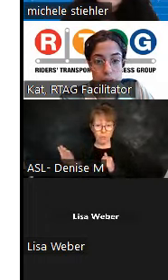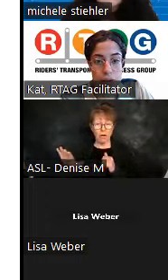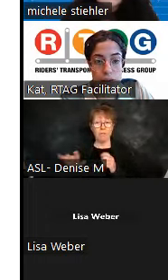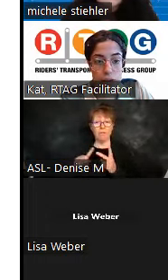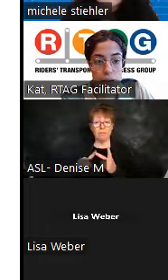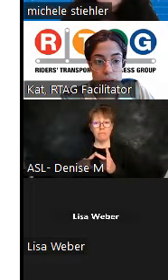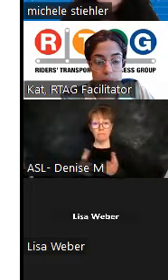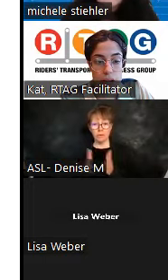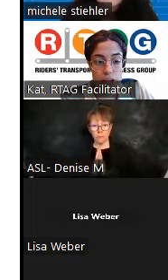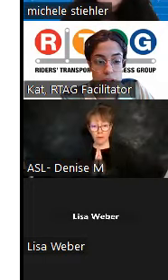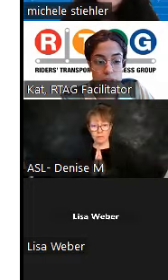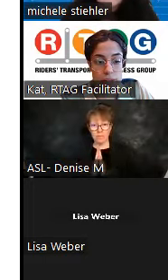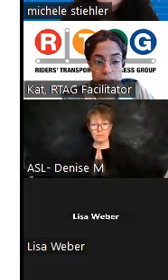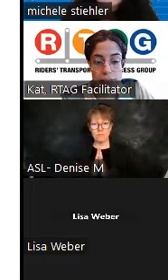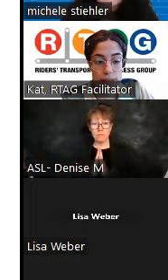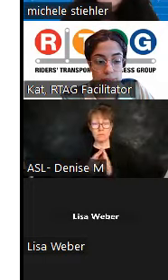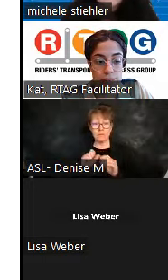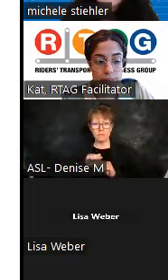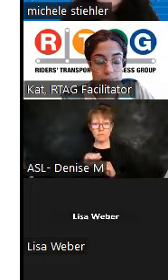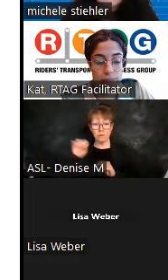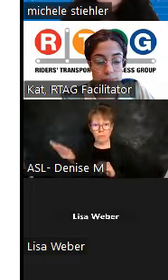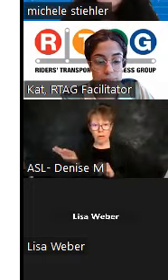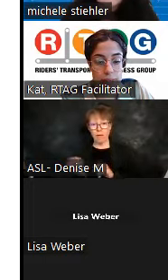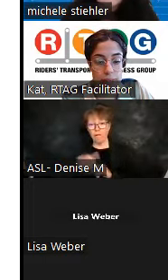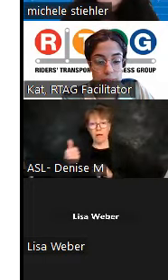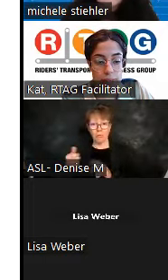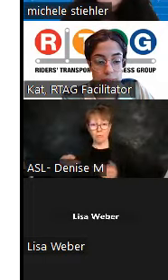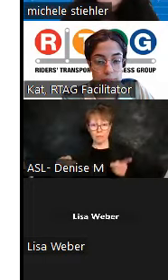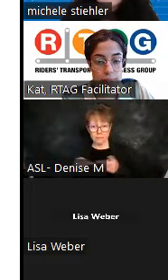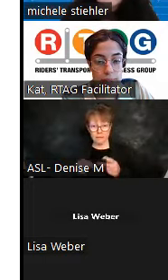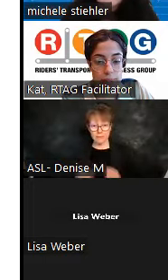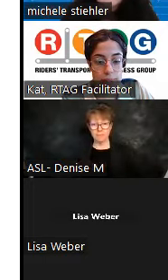And we can also unshare the slides. Thank you.